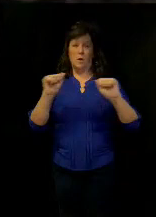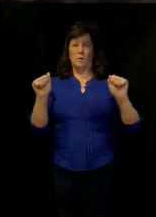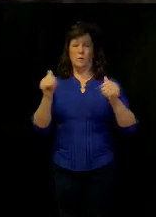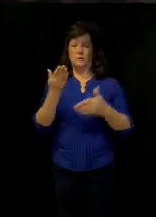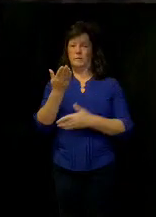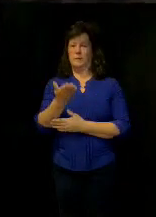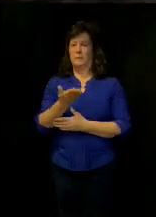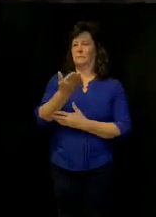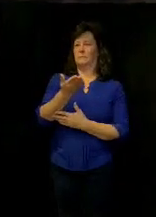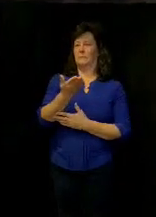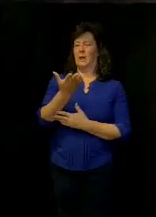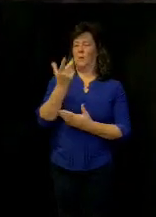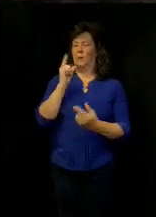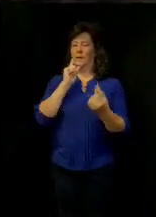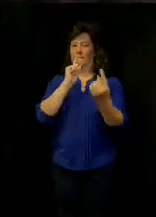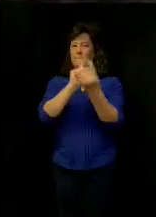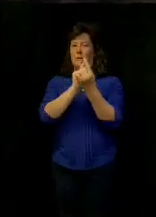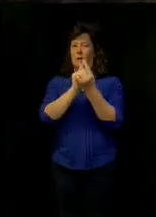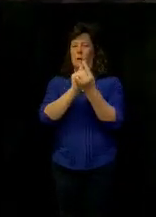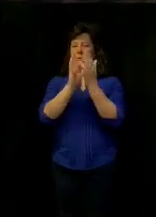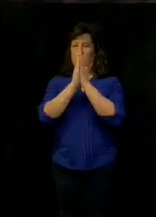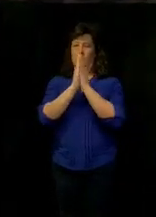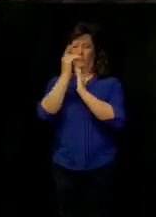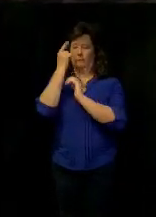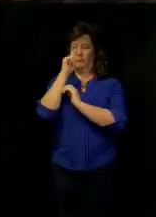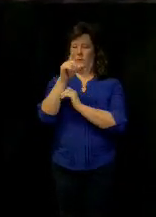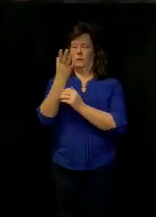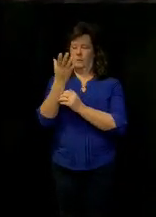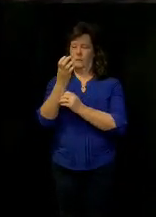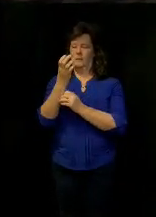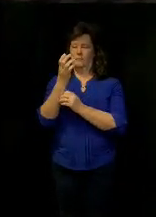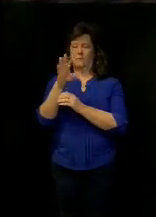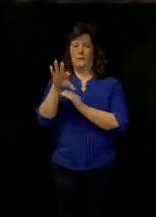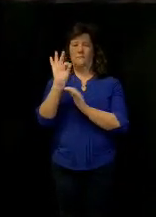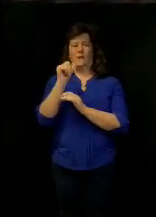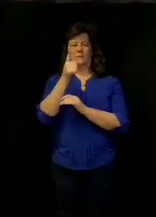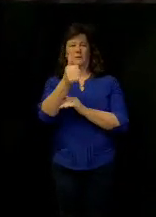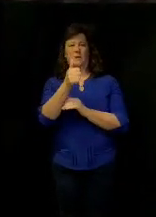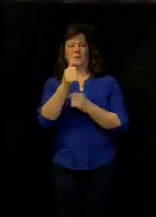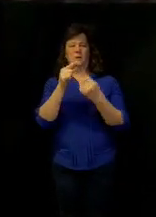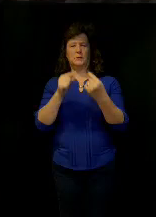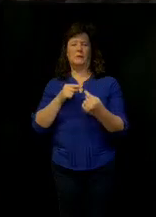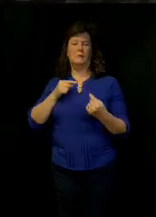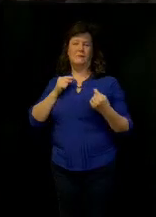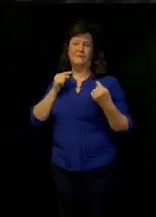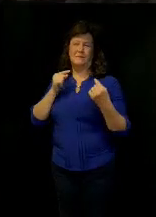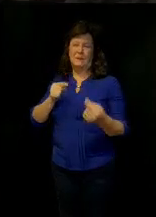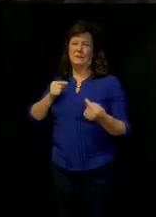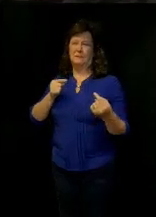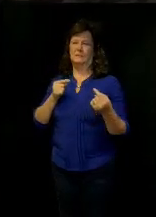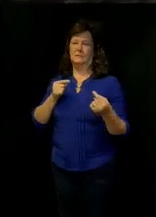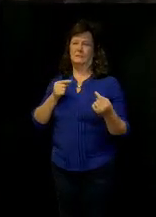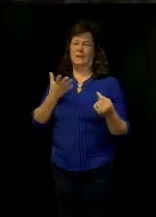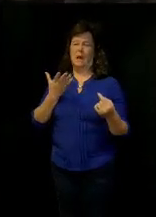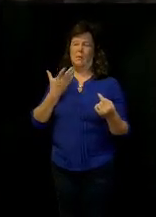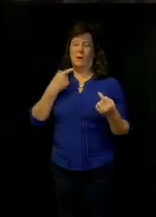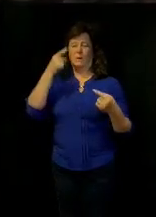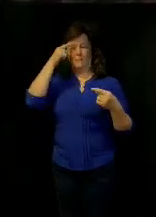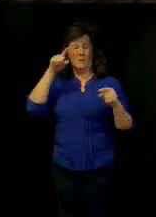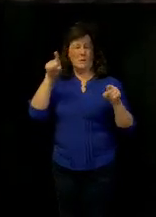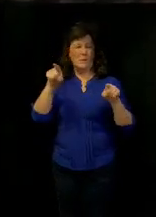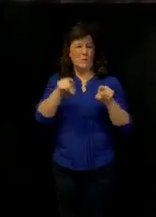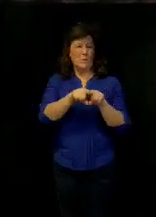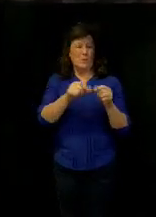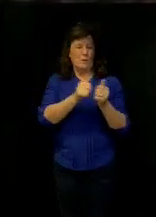And I want to meet you here because I'd like to pray for you. Man, you find yourself a struggle today. I'd love to agree with you. I just want to open